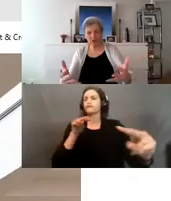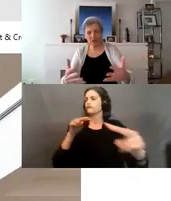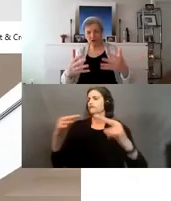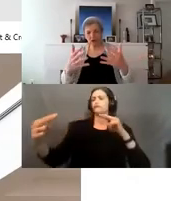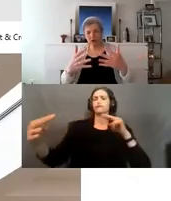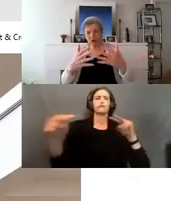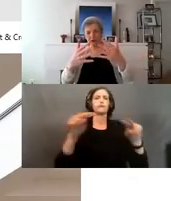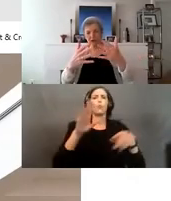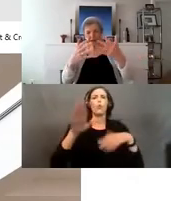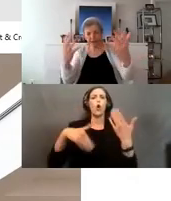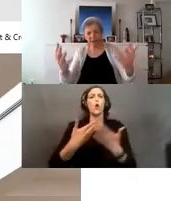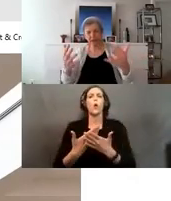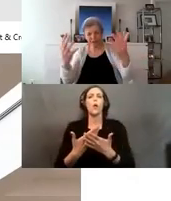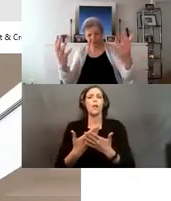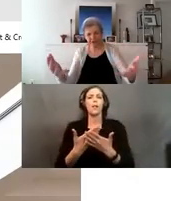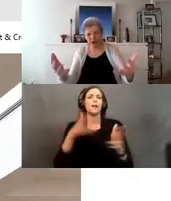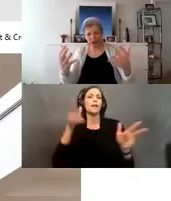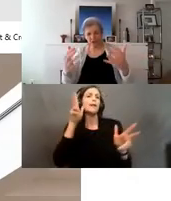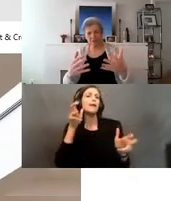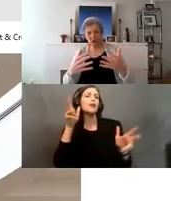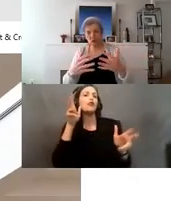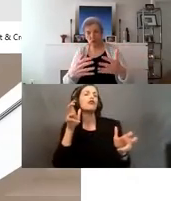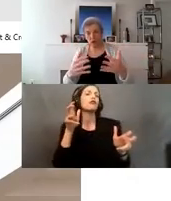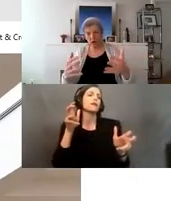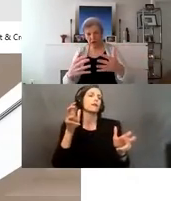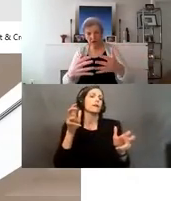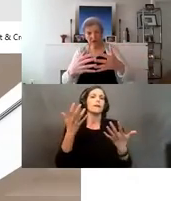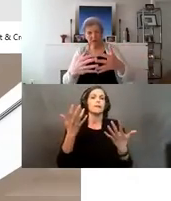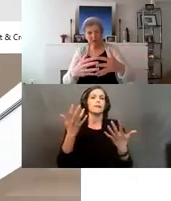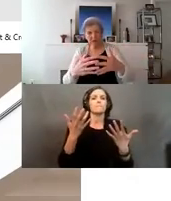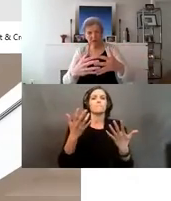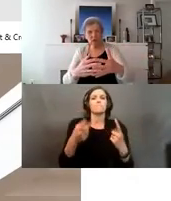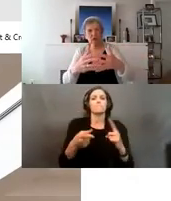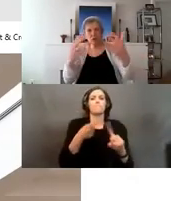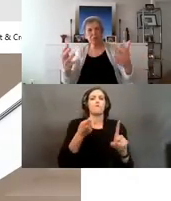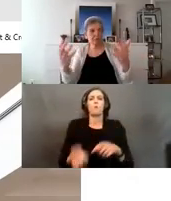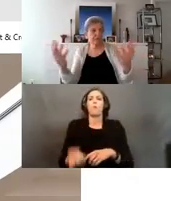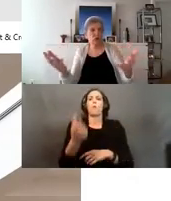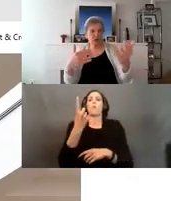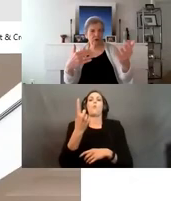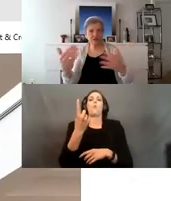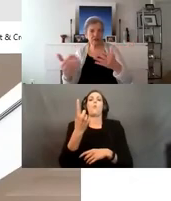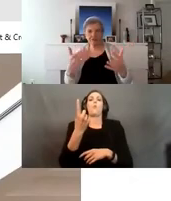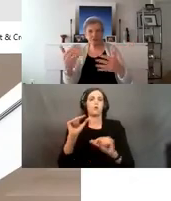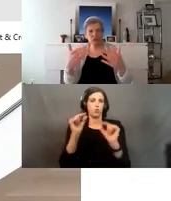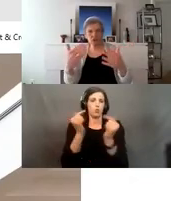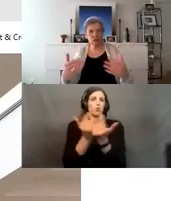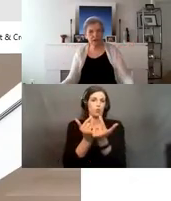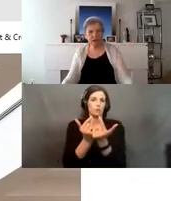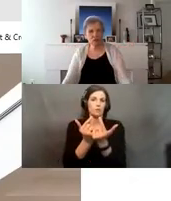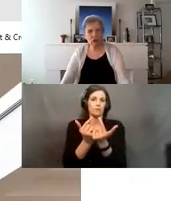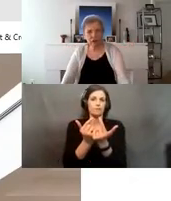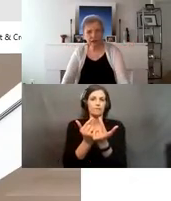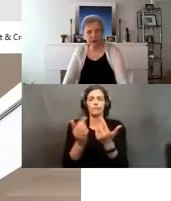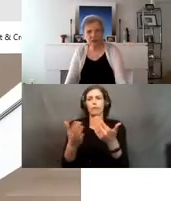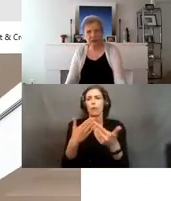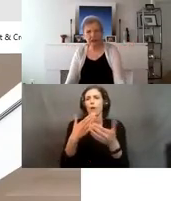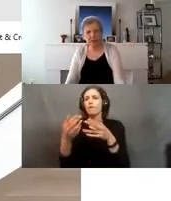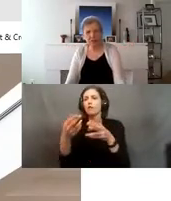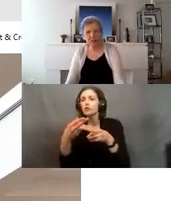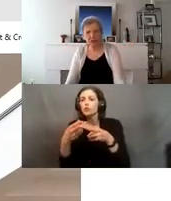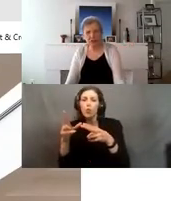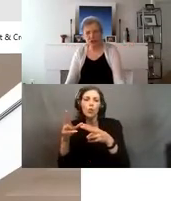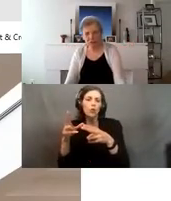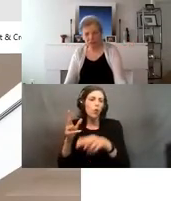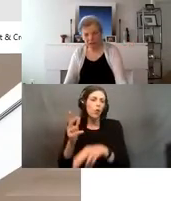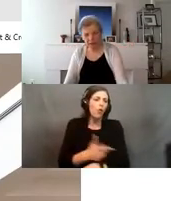or hearing from one group for as ever short and long as that